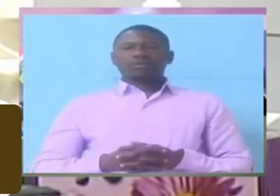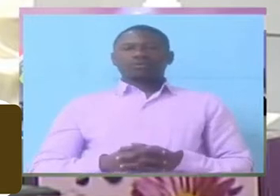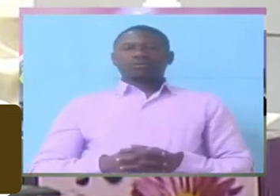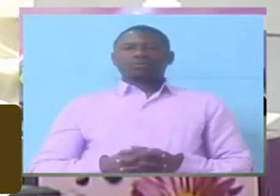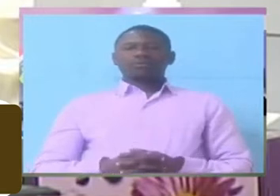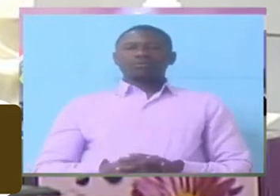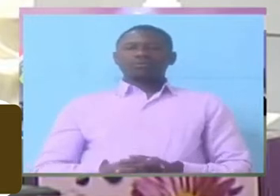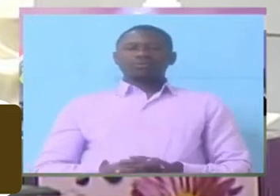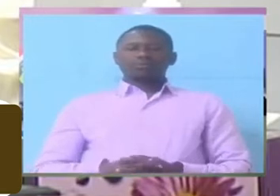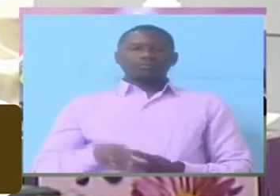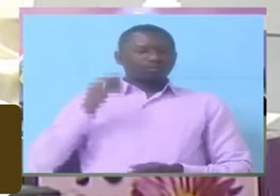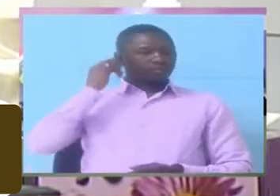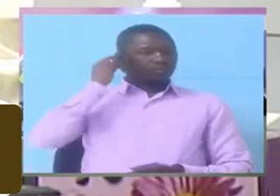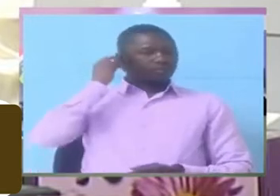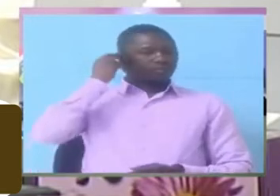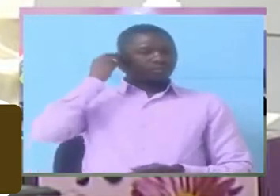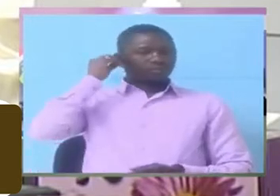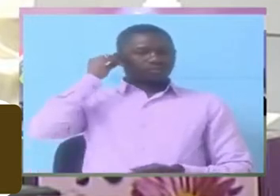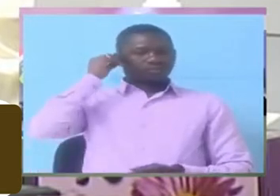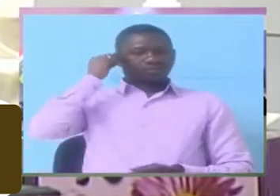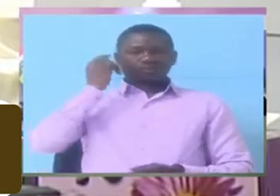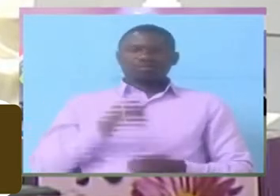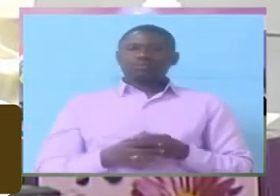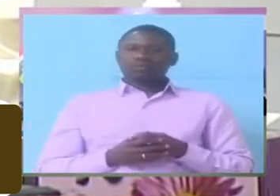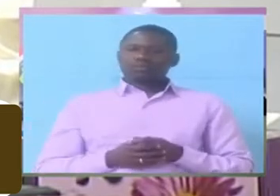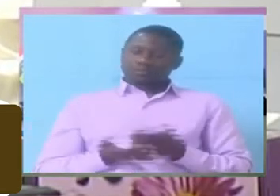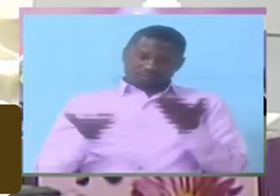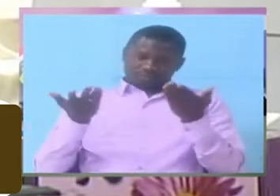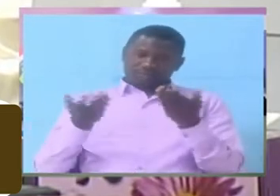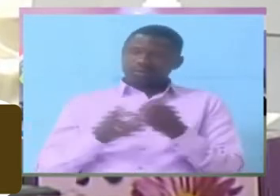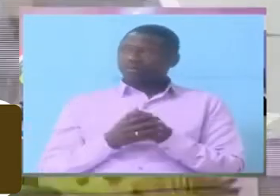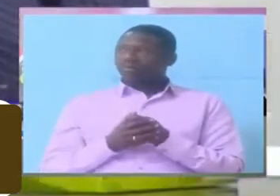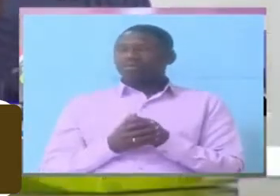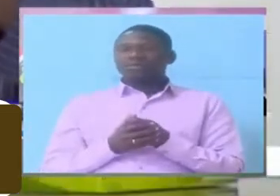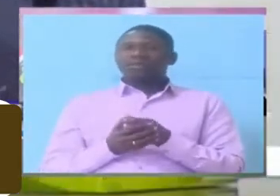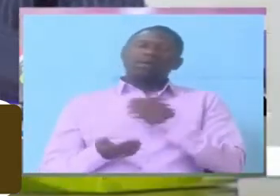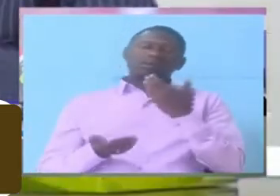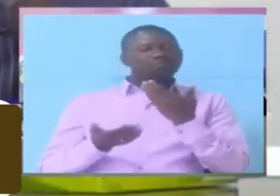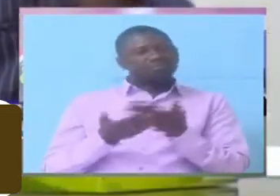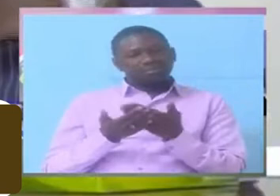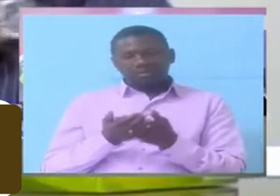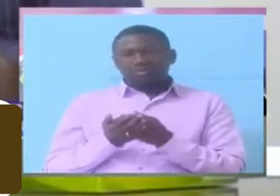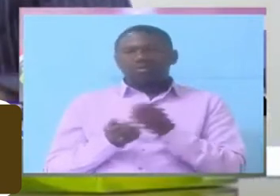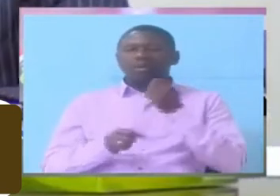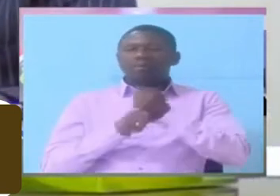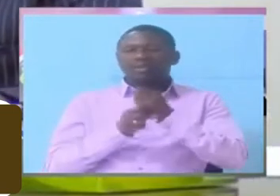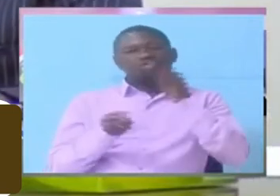dolu fulale kato ila ko akuma ya ta le purun yefo. Could you go ahead? And let's make it short. We